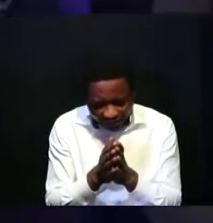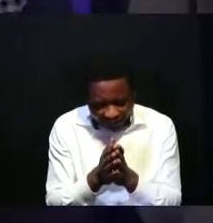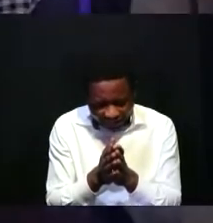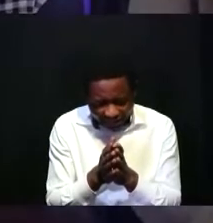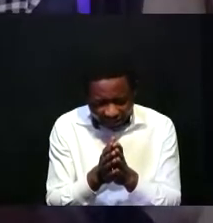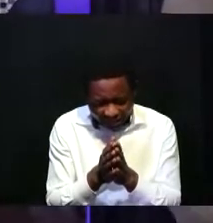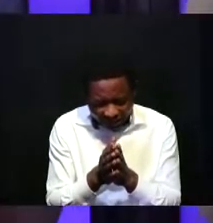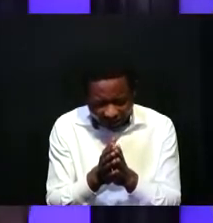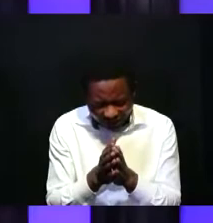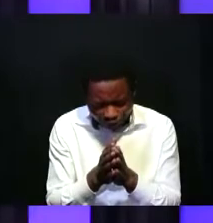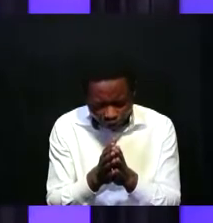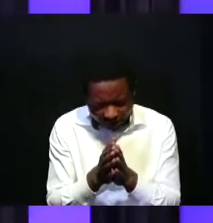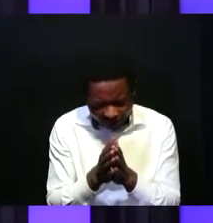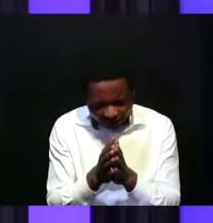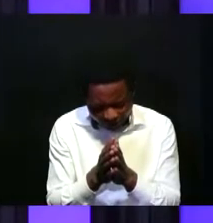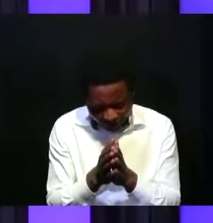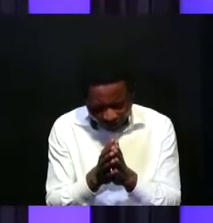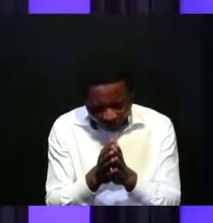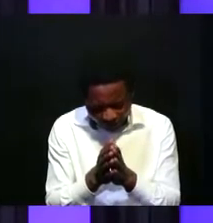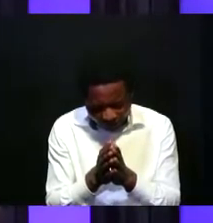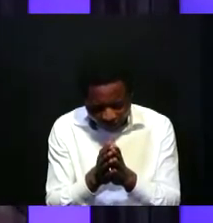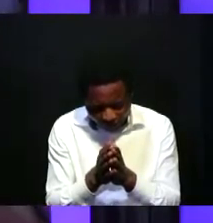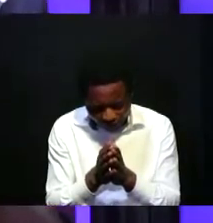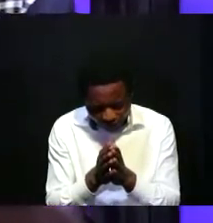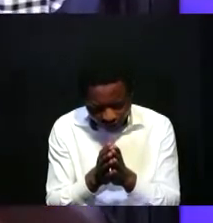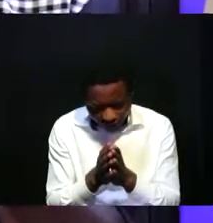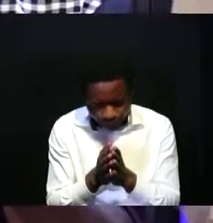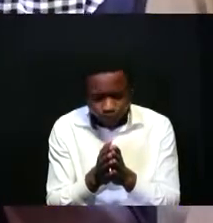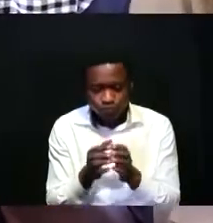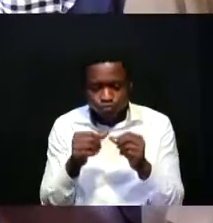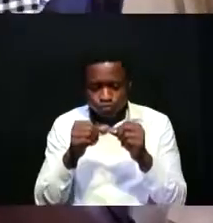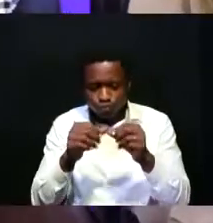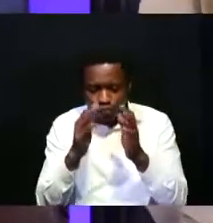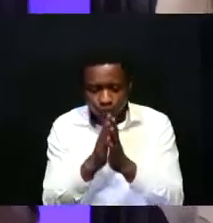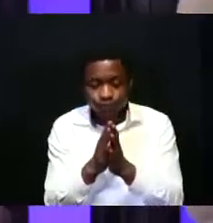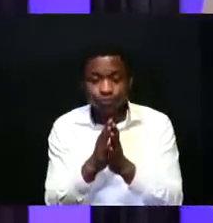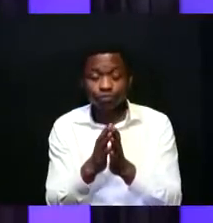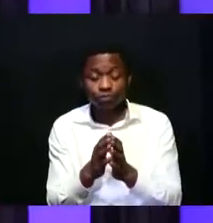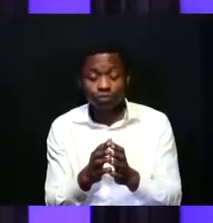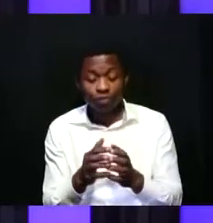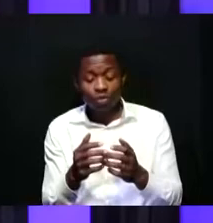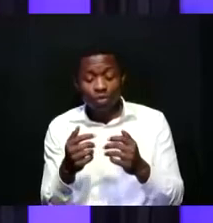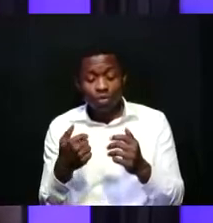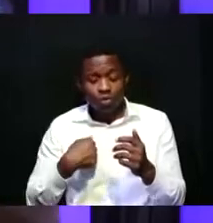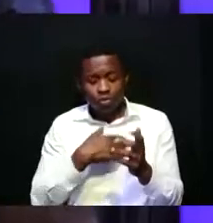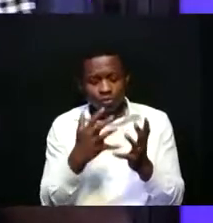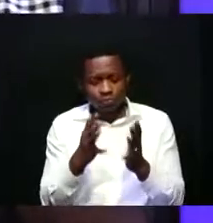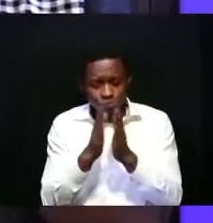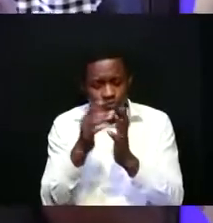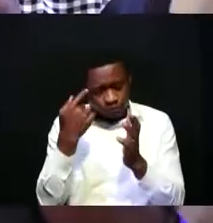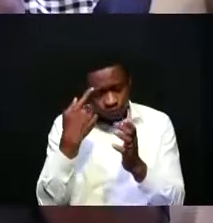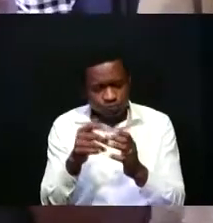Jesus' name we pray. With thanksgiving. We also want to live before the Lord. The person you pay your credit card and move